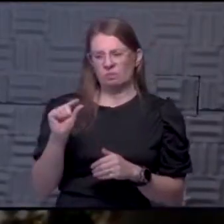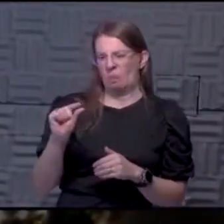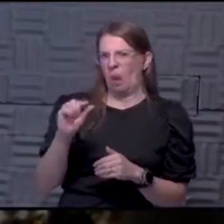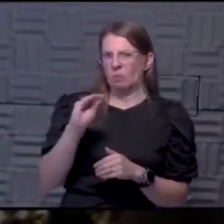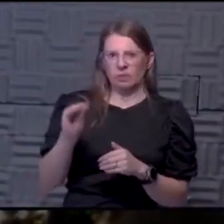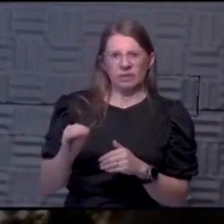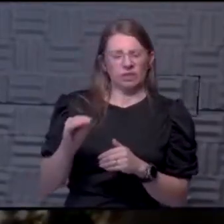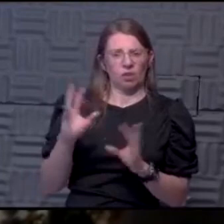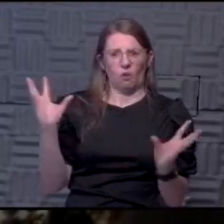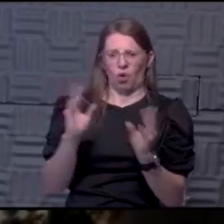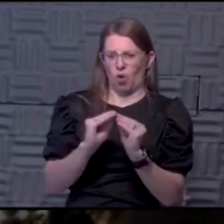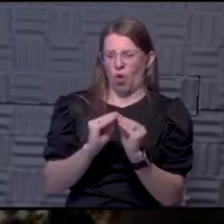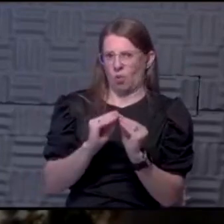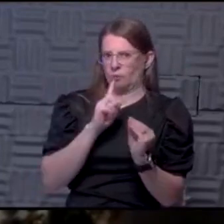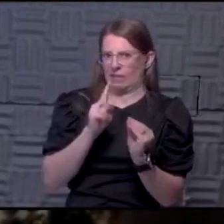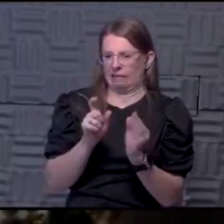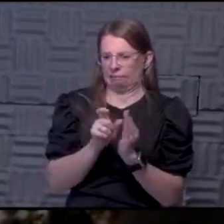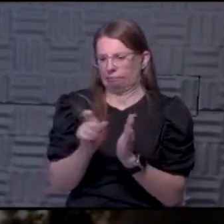Steve, of the overall.